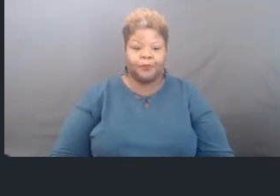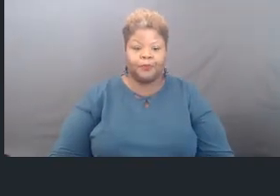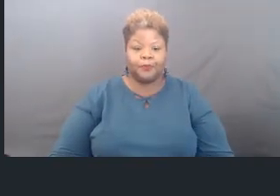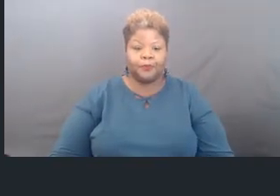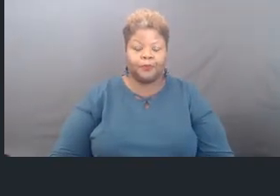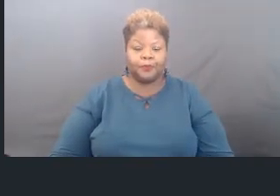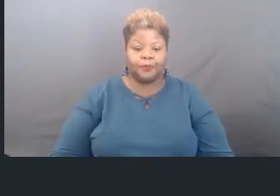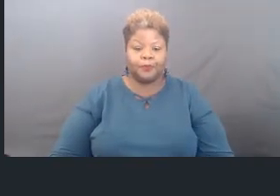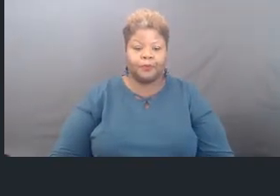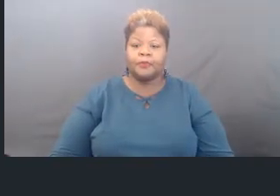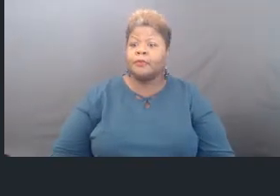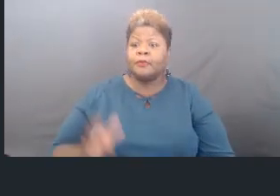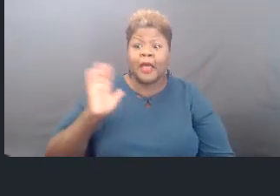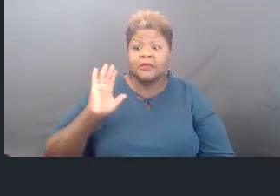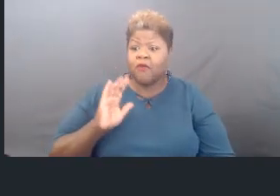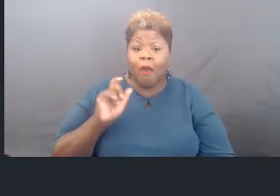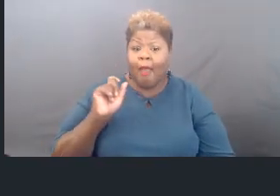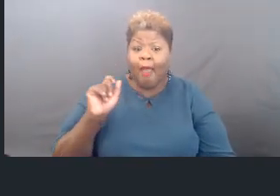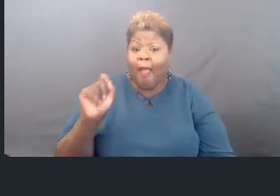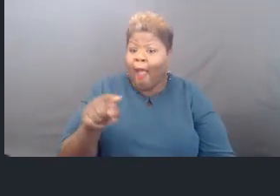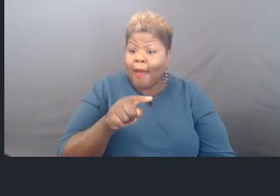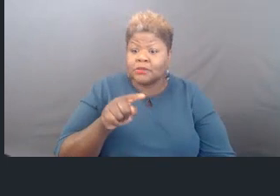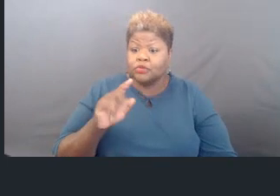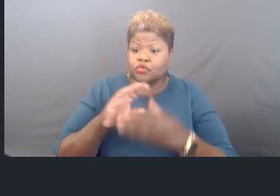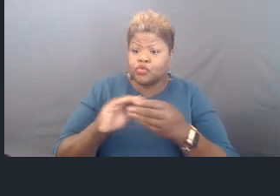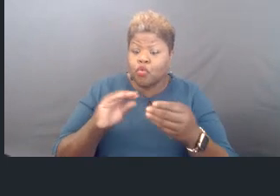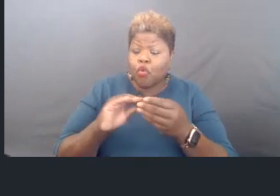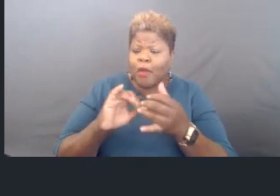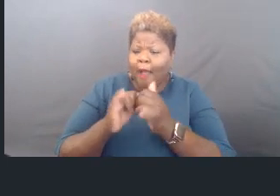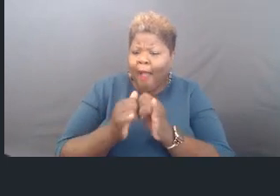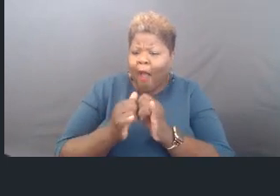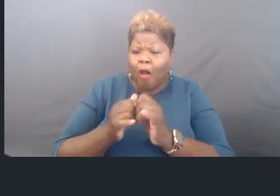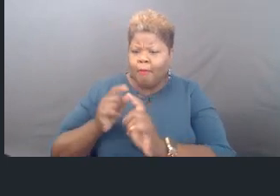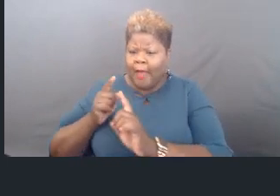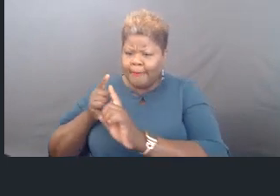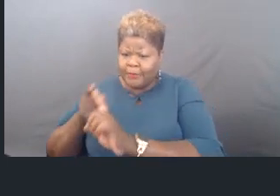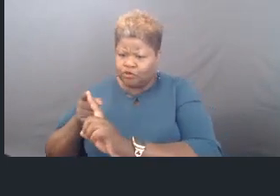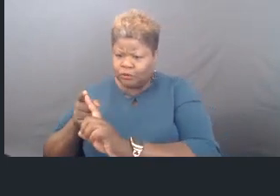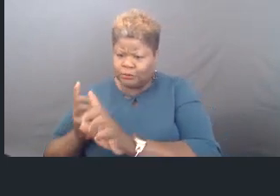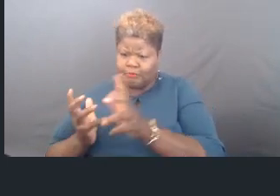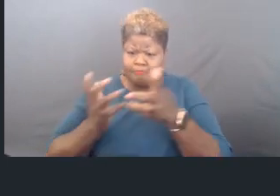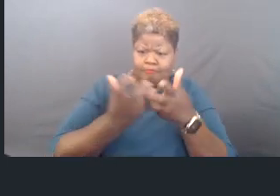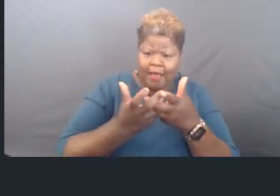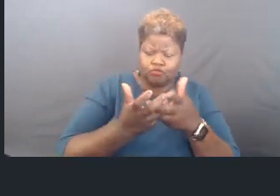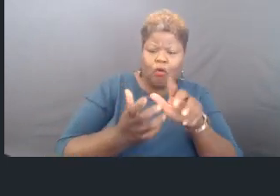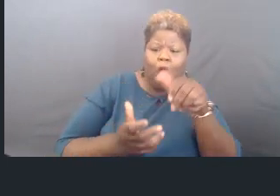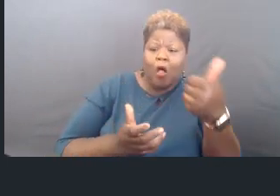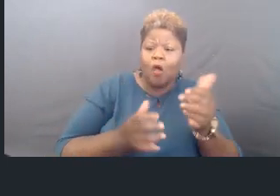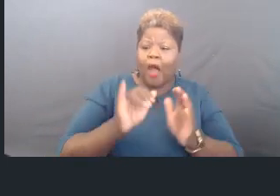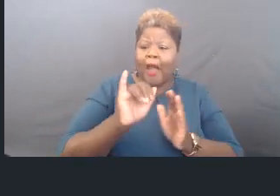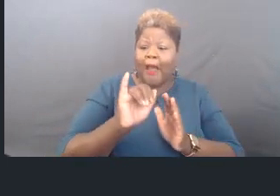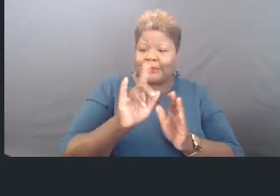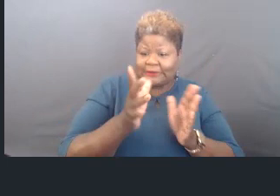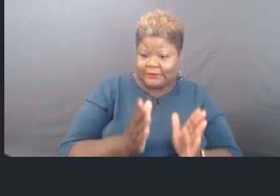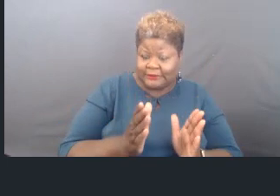Like I've said before, ask for stories about how your mission interacts with their other identities. One of the methods that I like